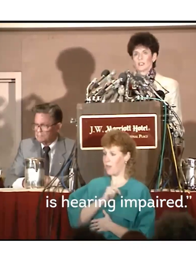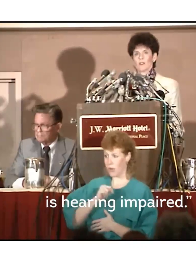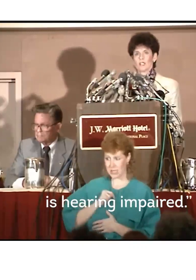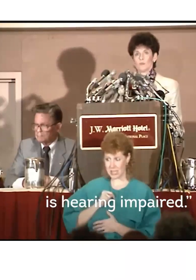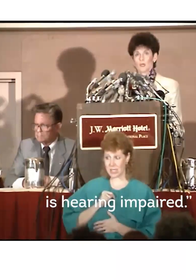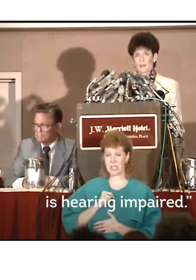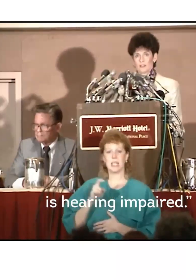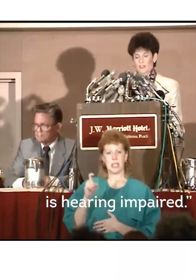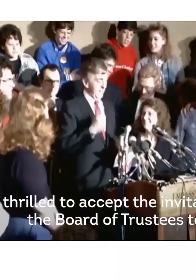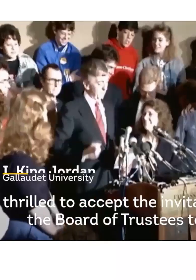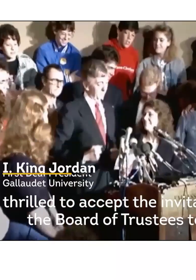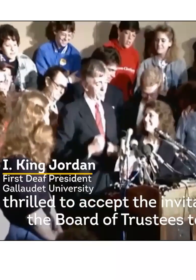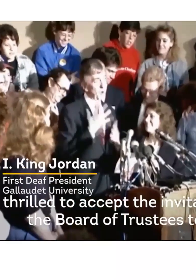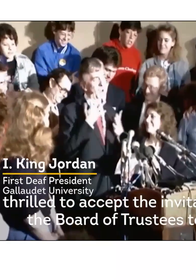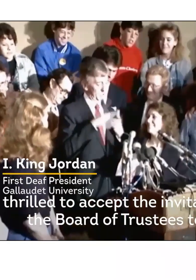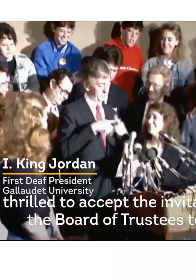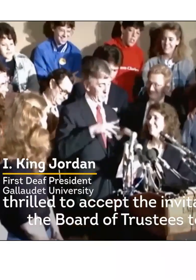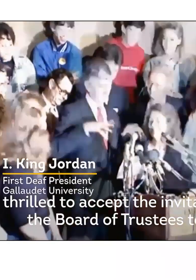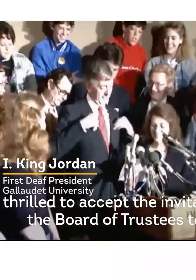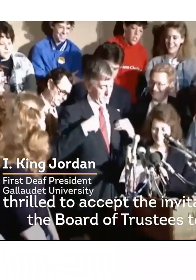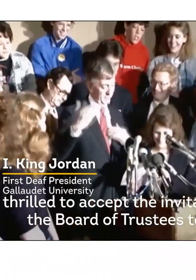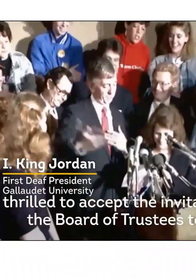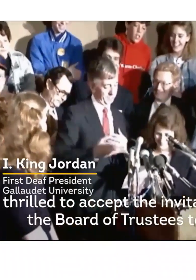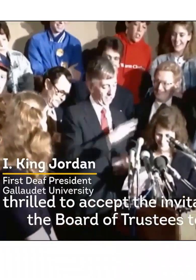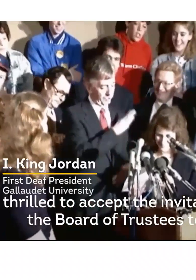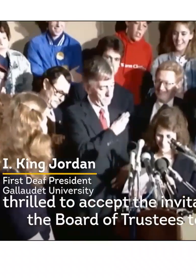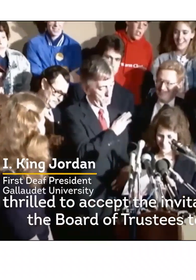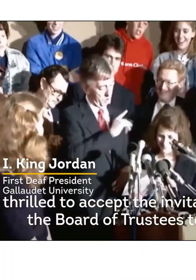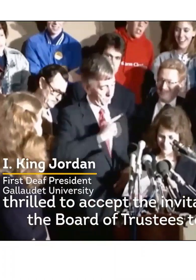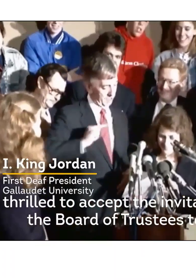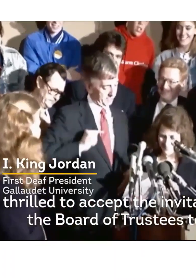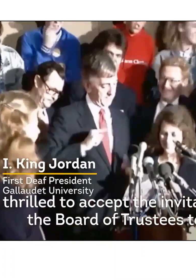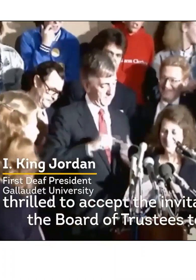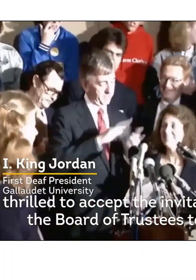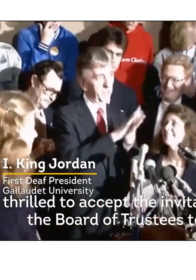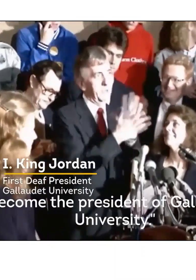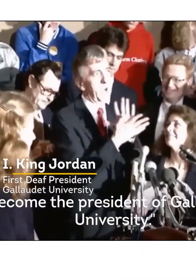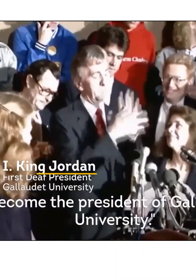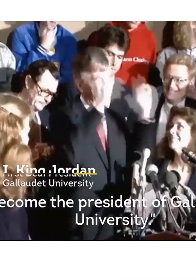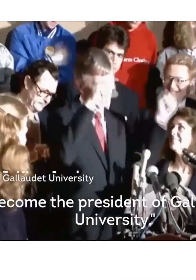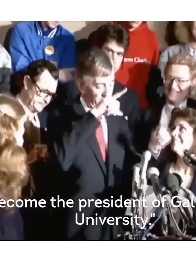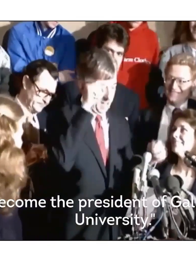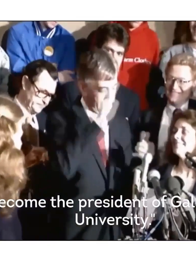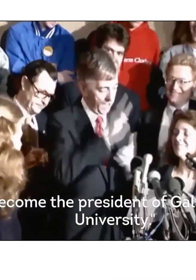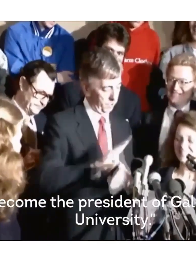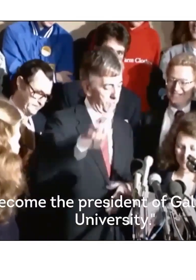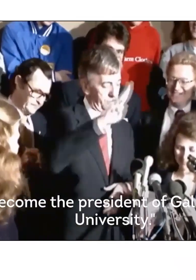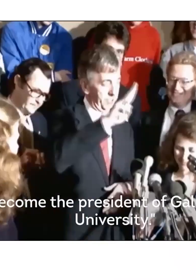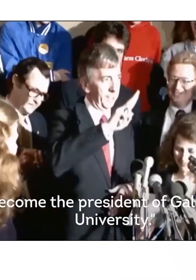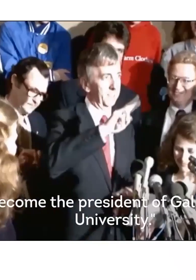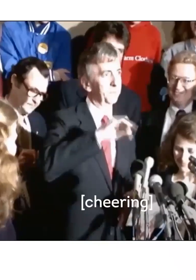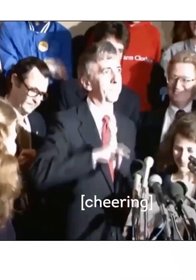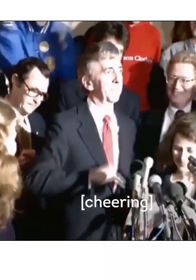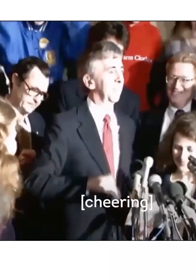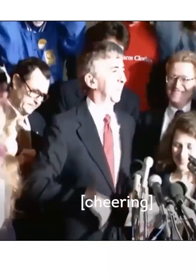president who is hearing impaired. I am thrilled to accept the invitation of the Board of Trustees to become the president of Gallaudet